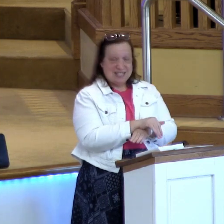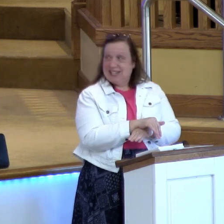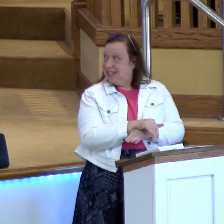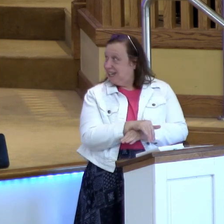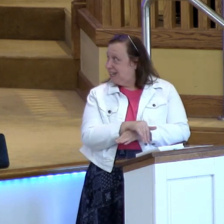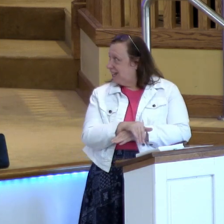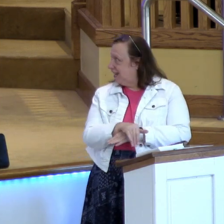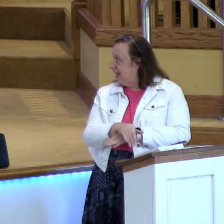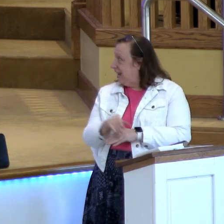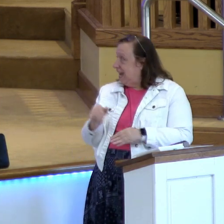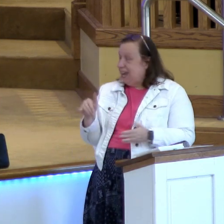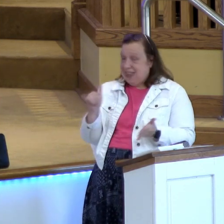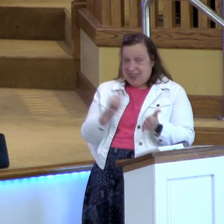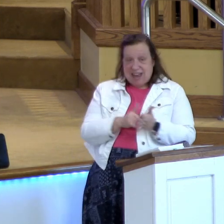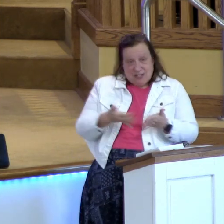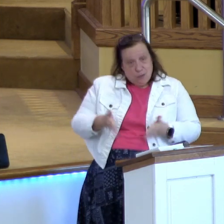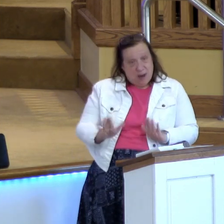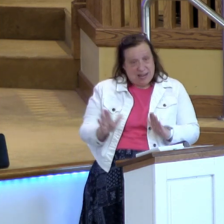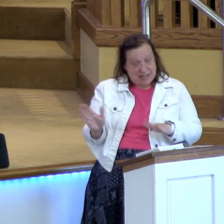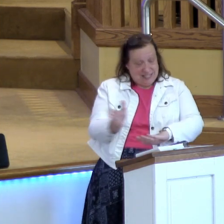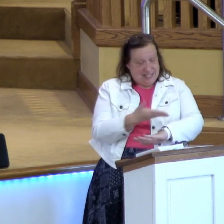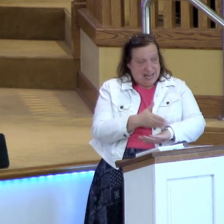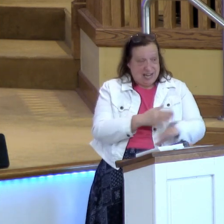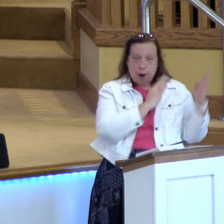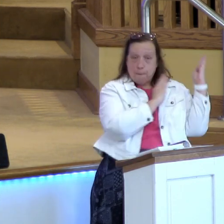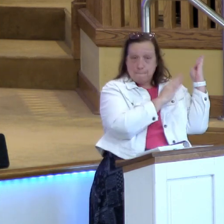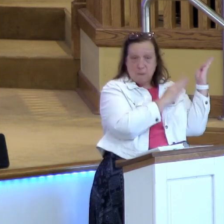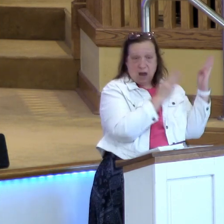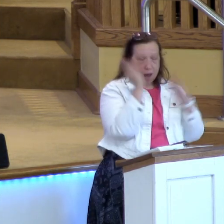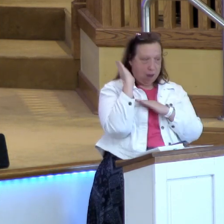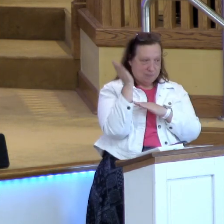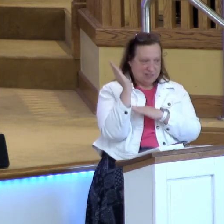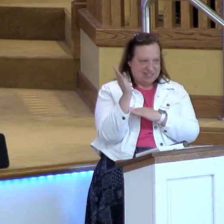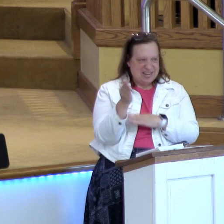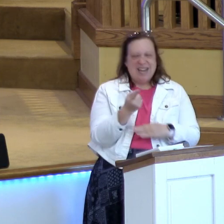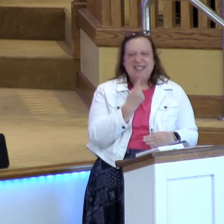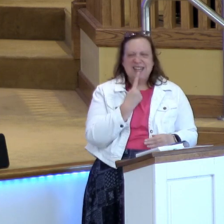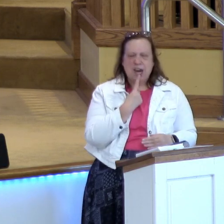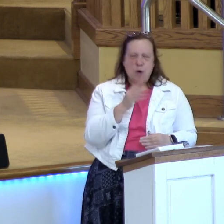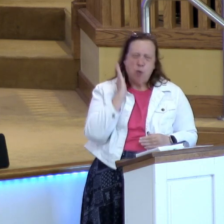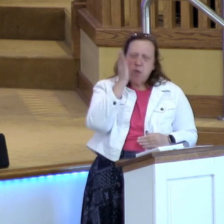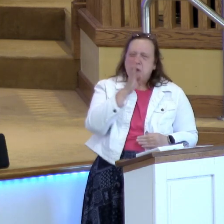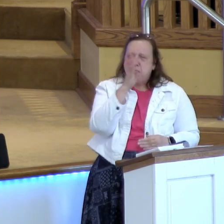that would be, yeah, hey, guess what? They're probably going to play it in heaven, too.